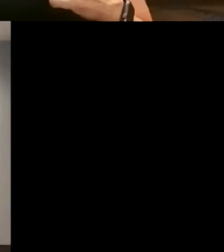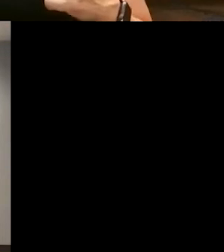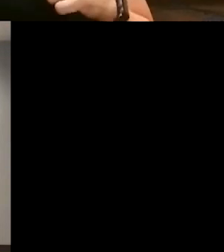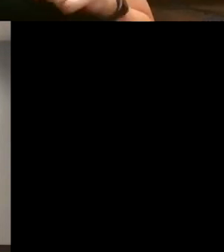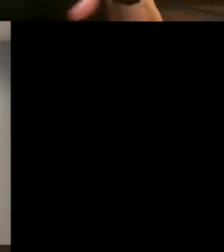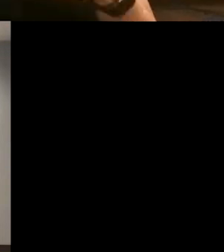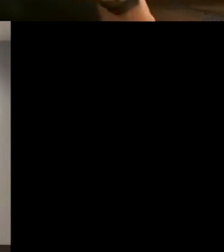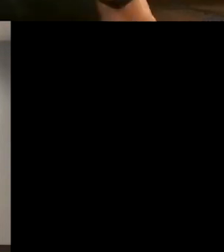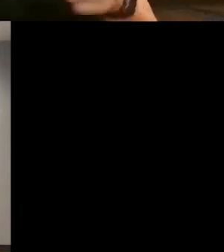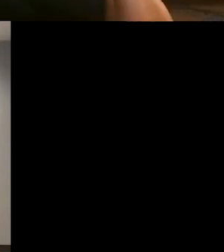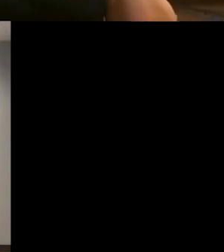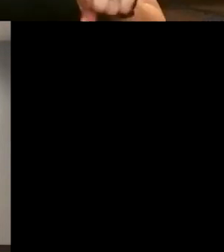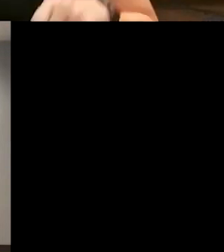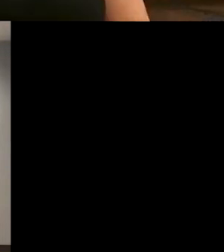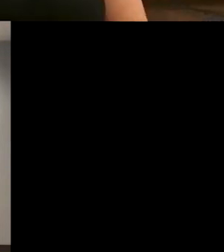to